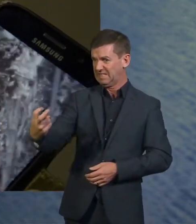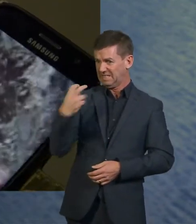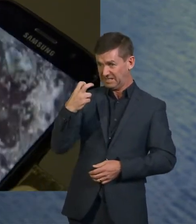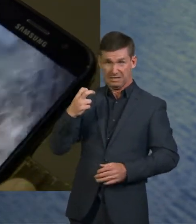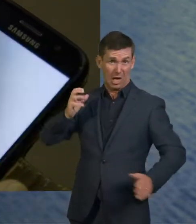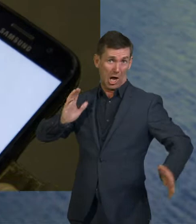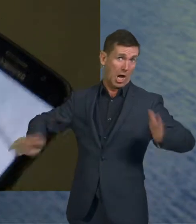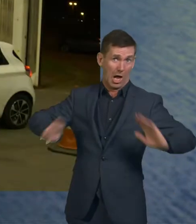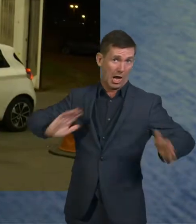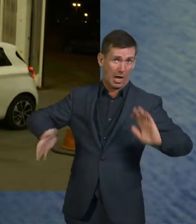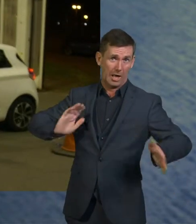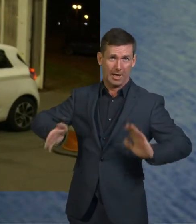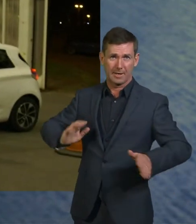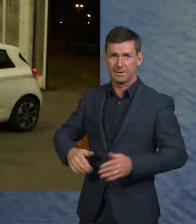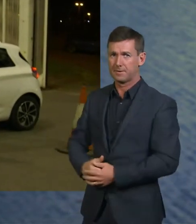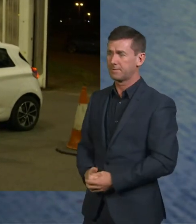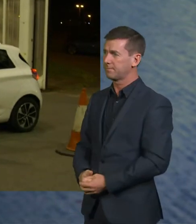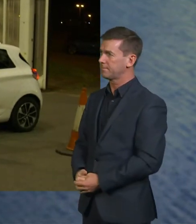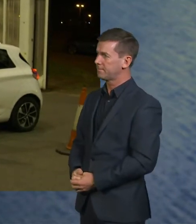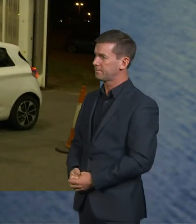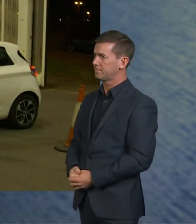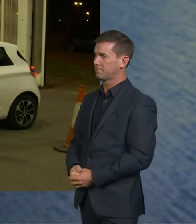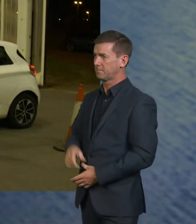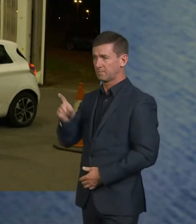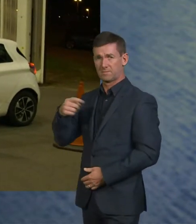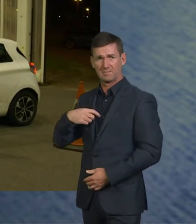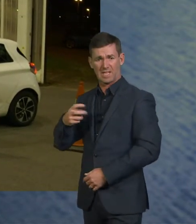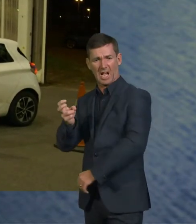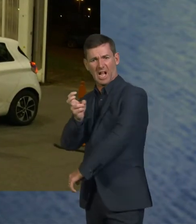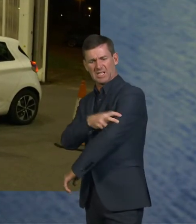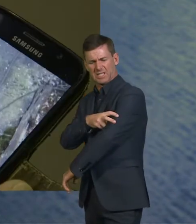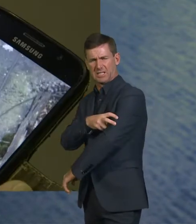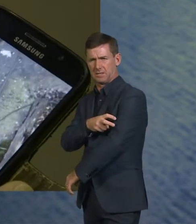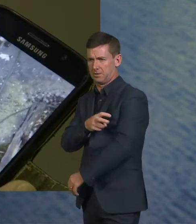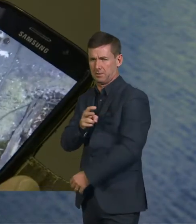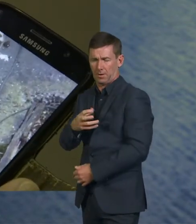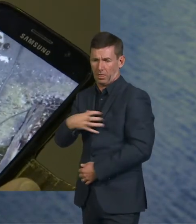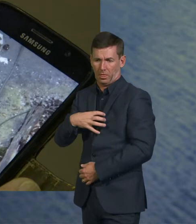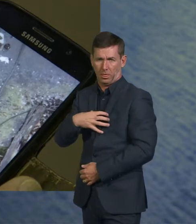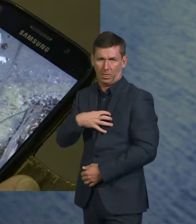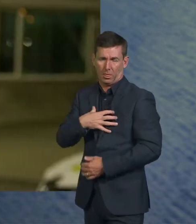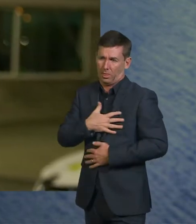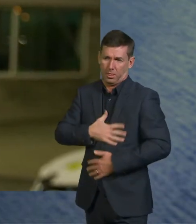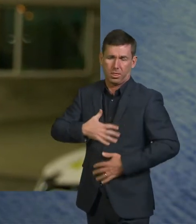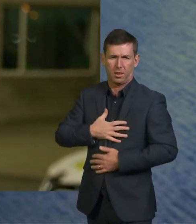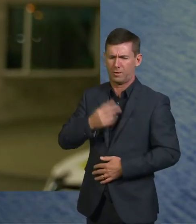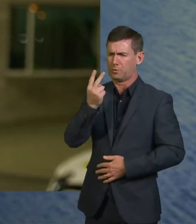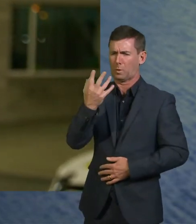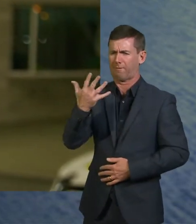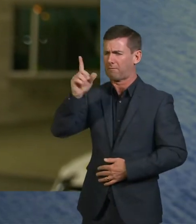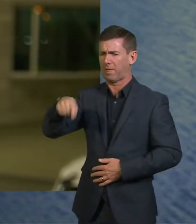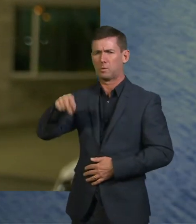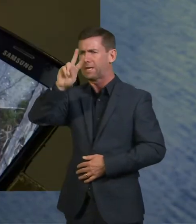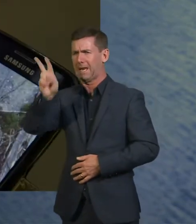bit of a runner. For Mark, the thought of being bitten by an adder is more shocking than 25,000 volts. Oh,